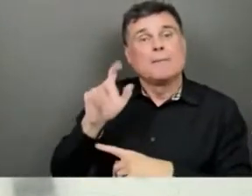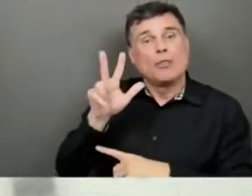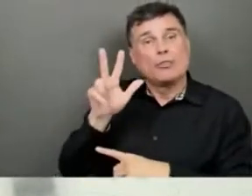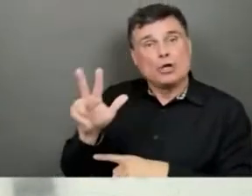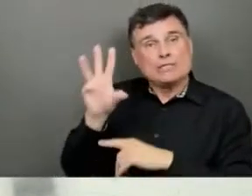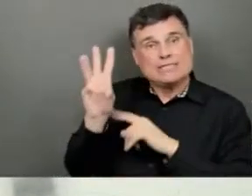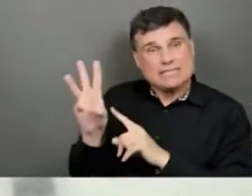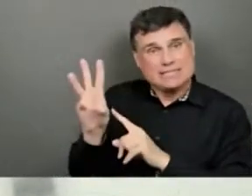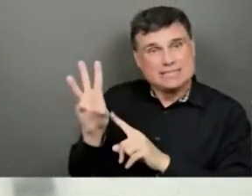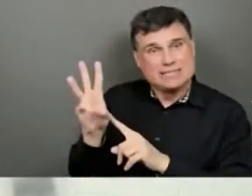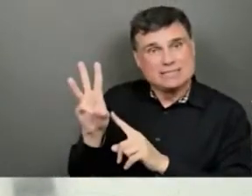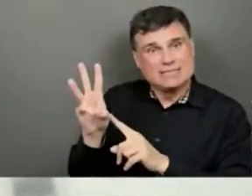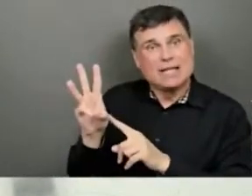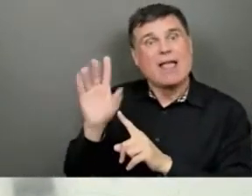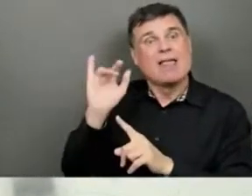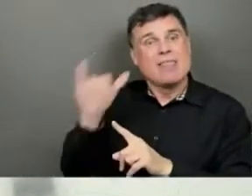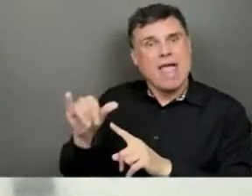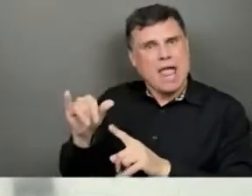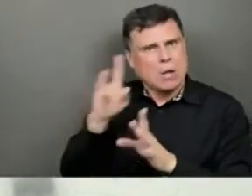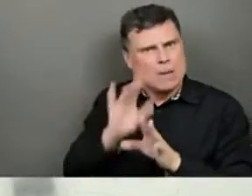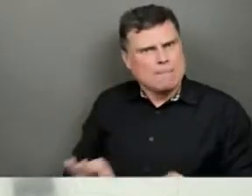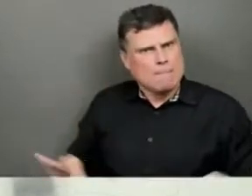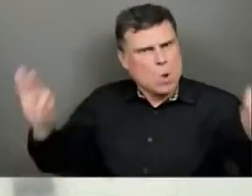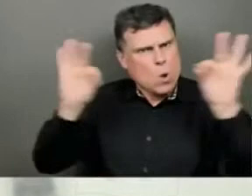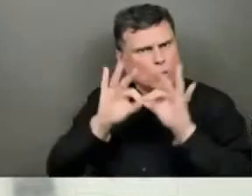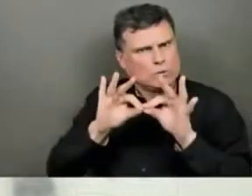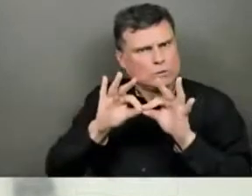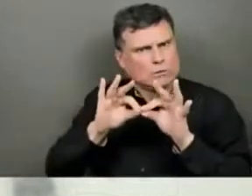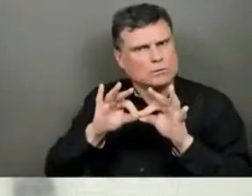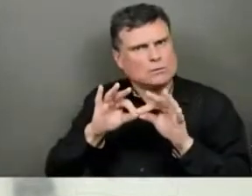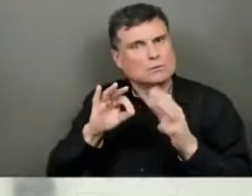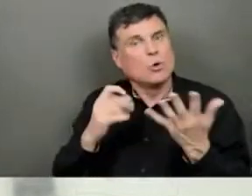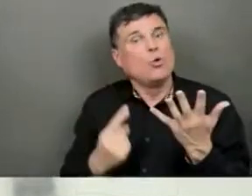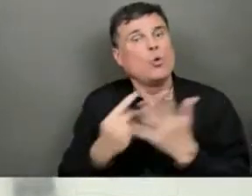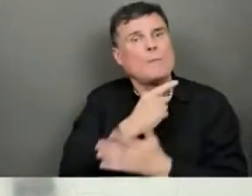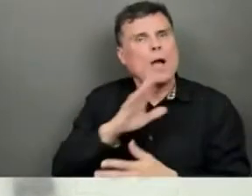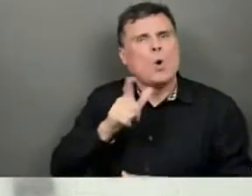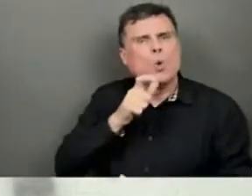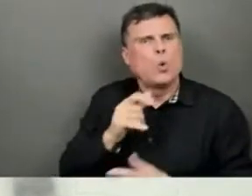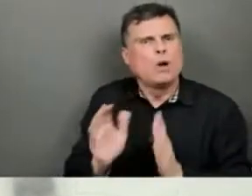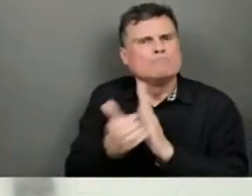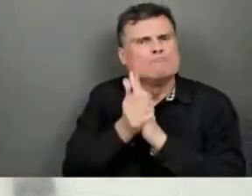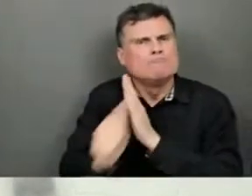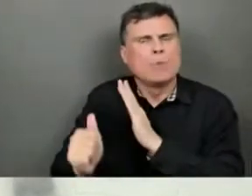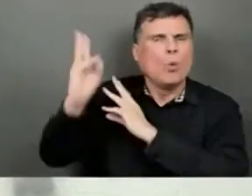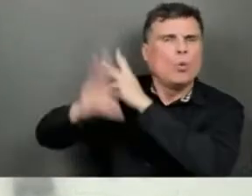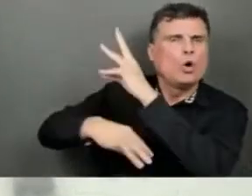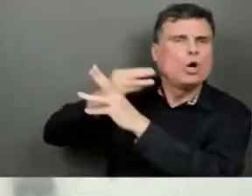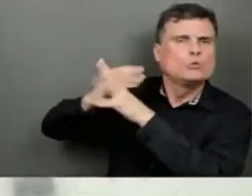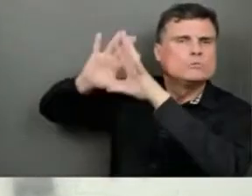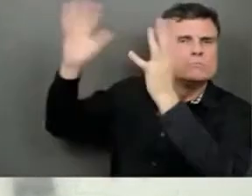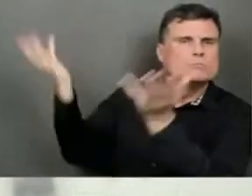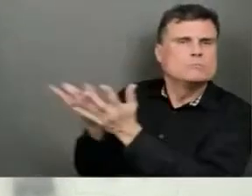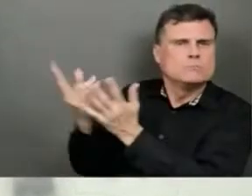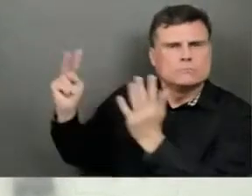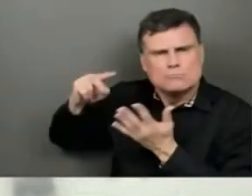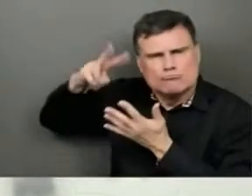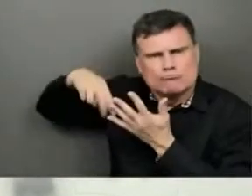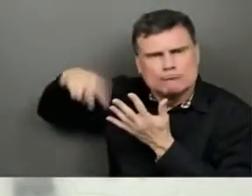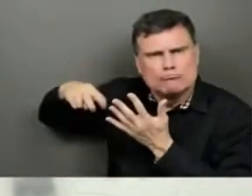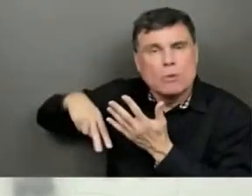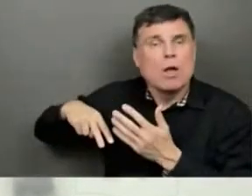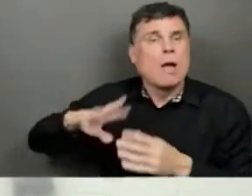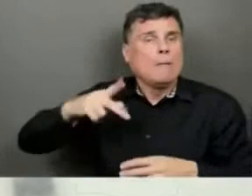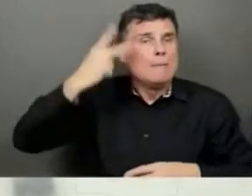a significant process and a review by an international expert named Harry King. Then an all-party review, myself,